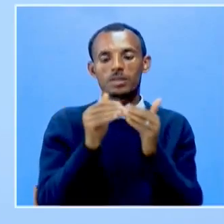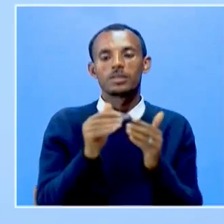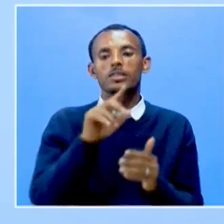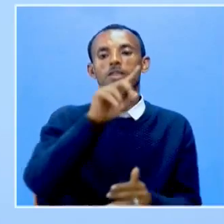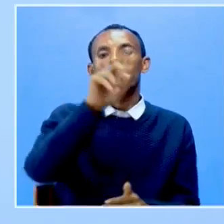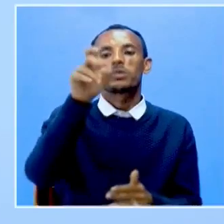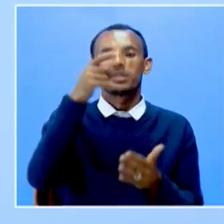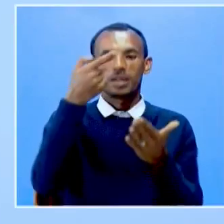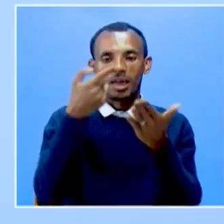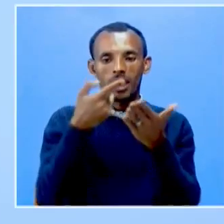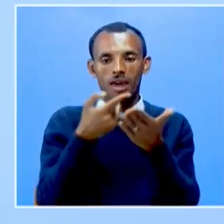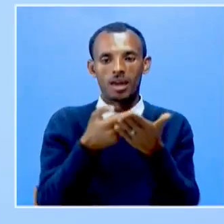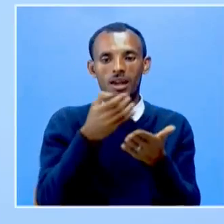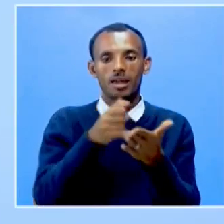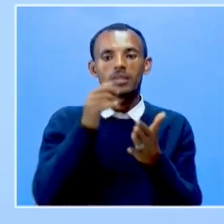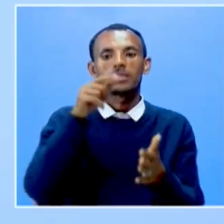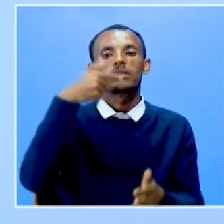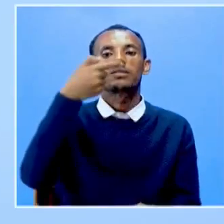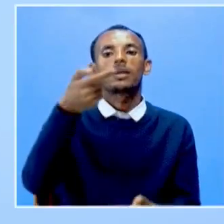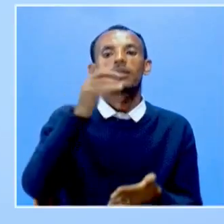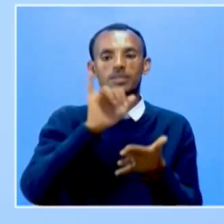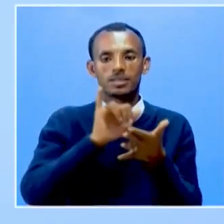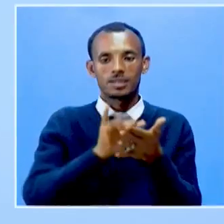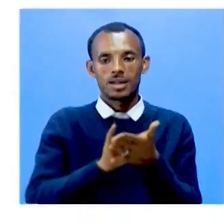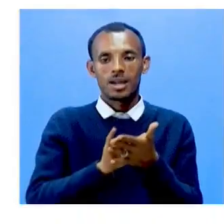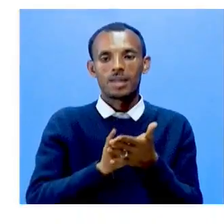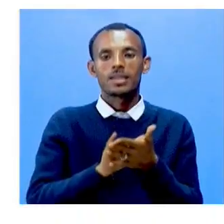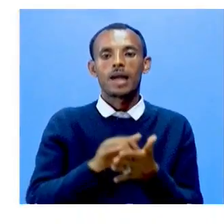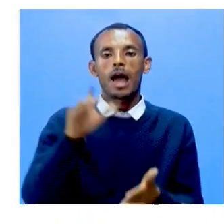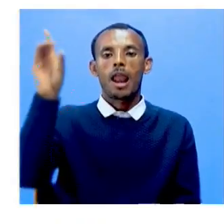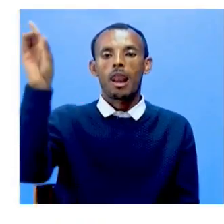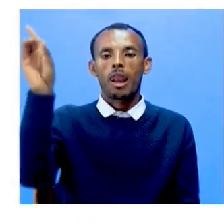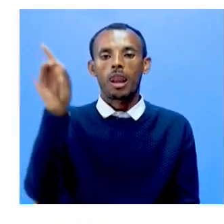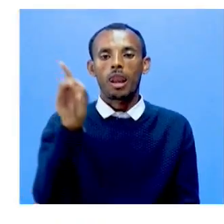question here says the diagonal,